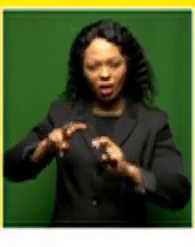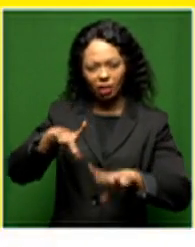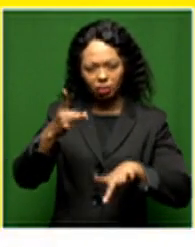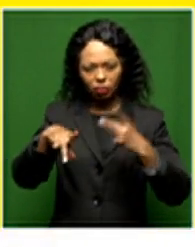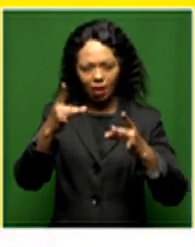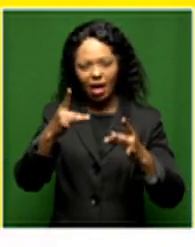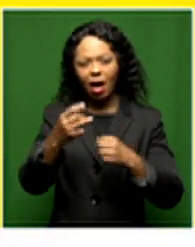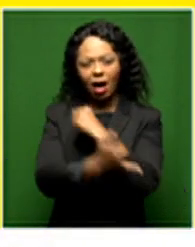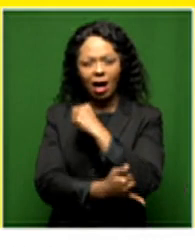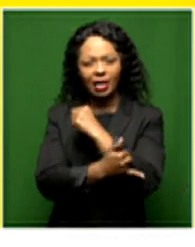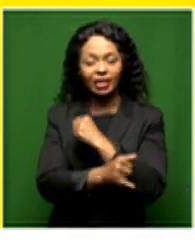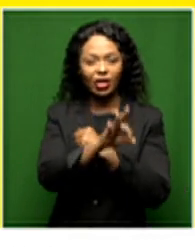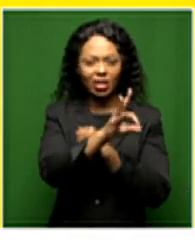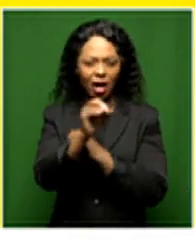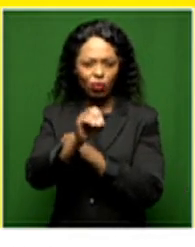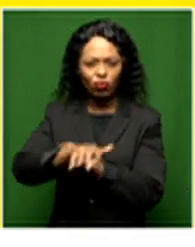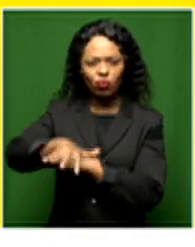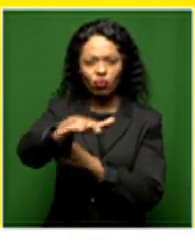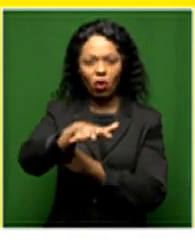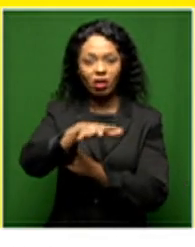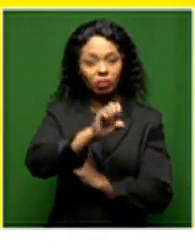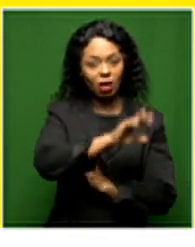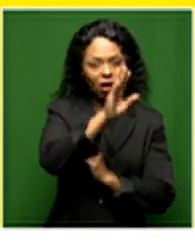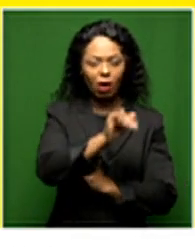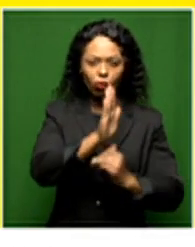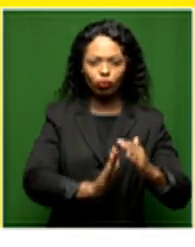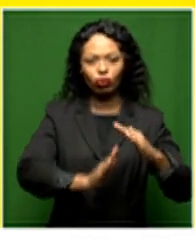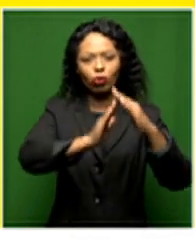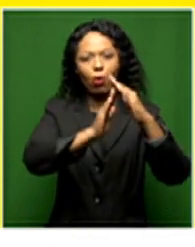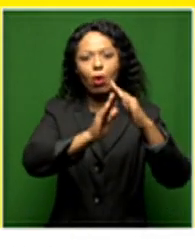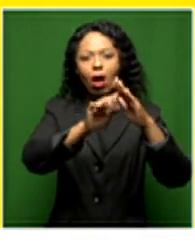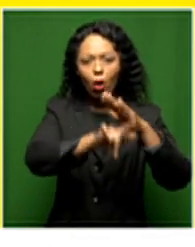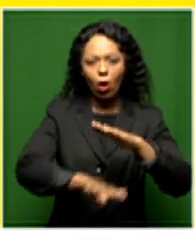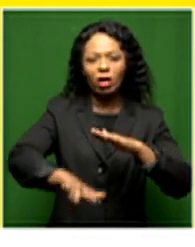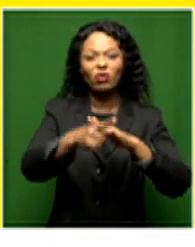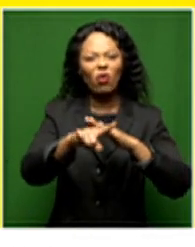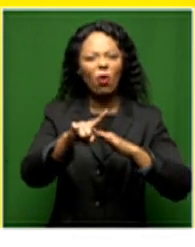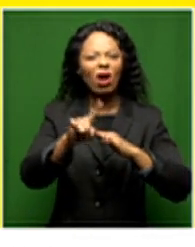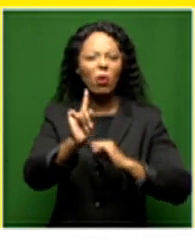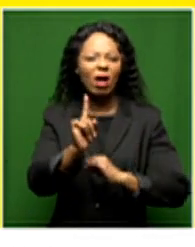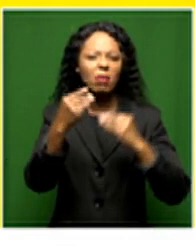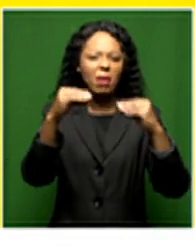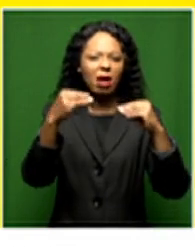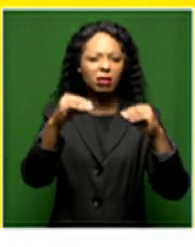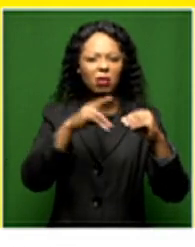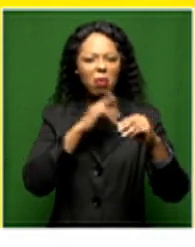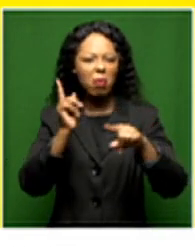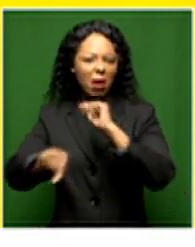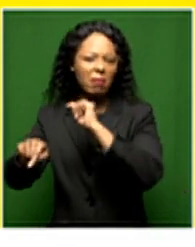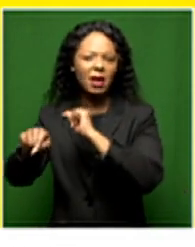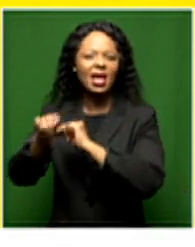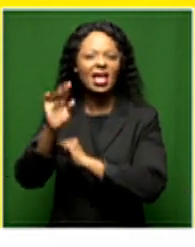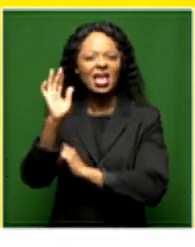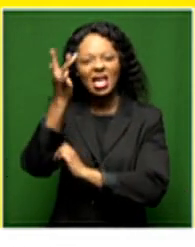300 countries. Now, the country has been ranked the top global location for business process services, beating India and coming